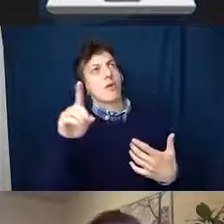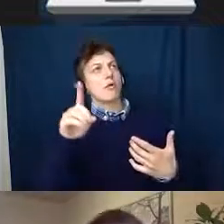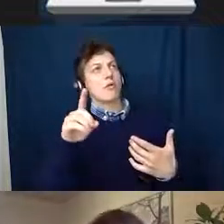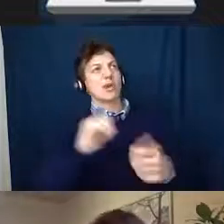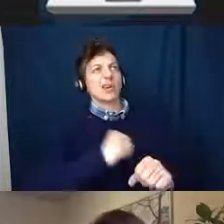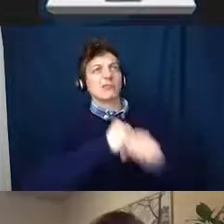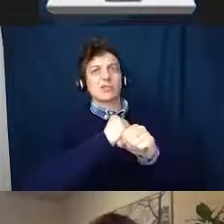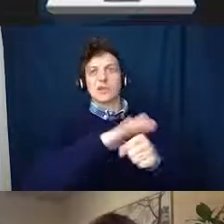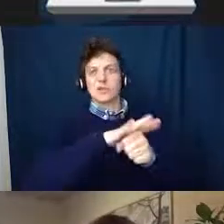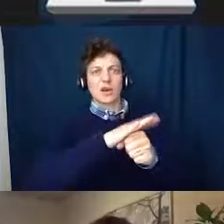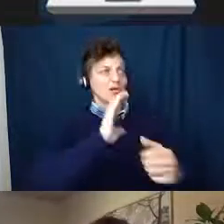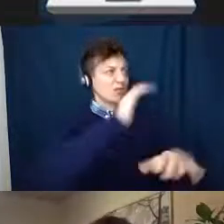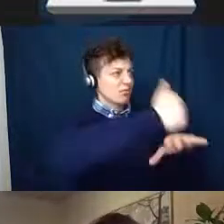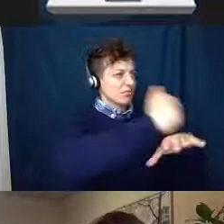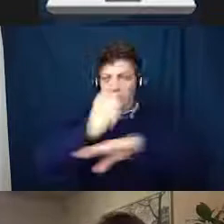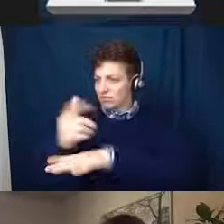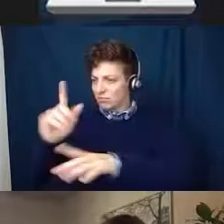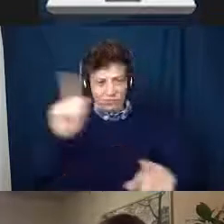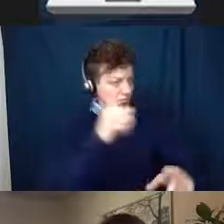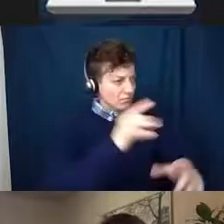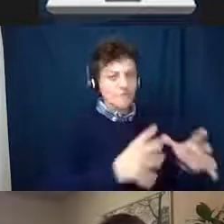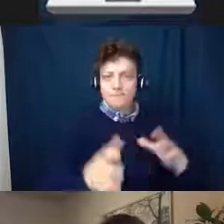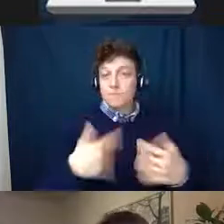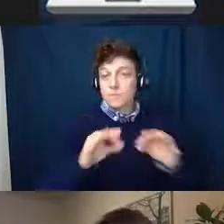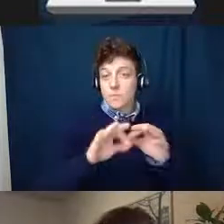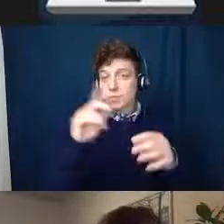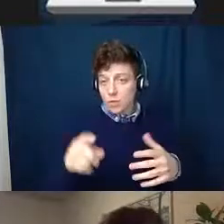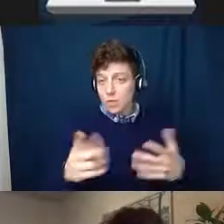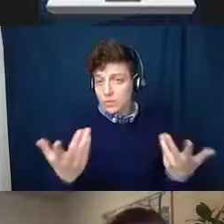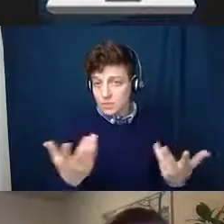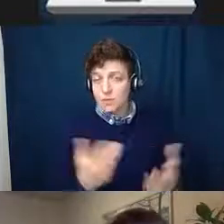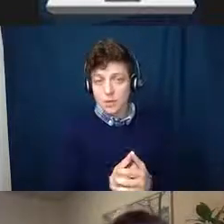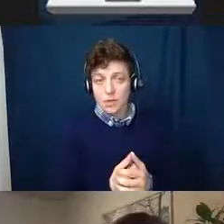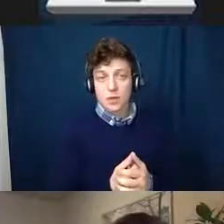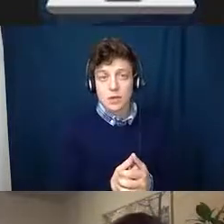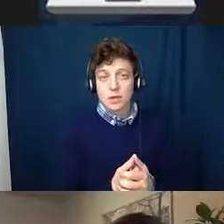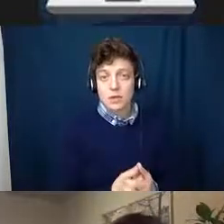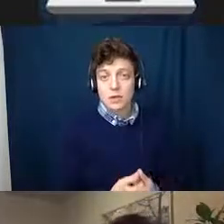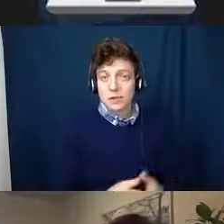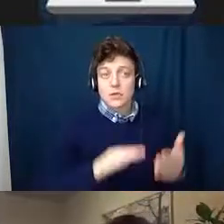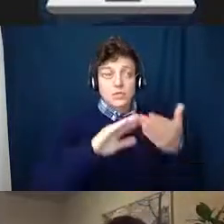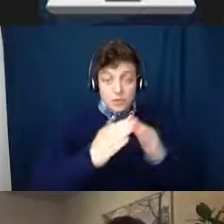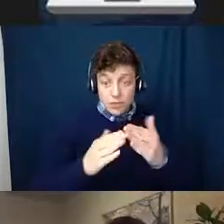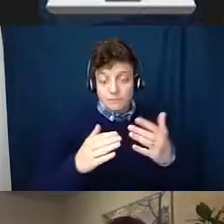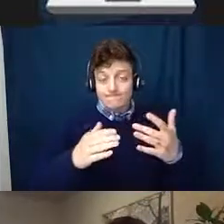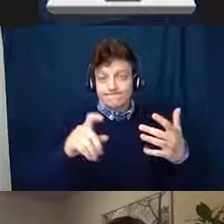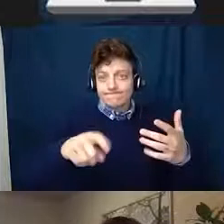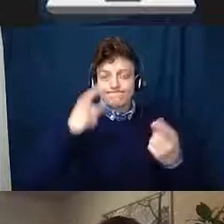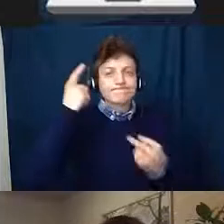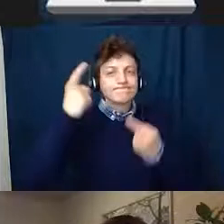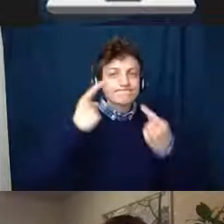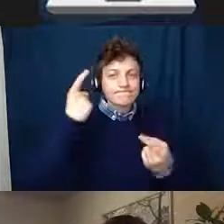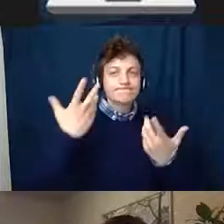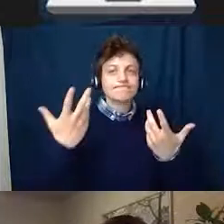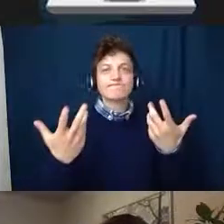really important question. And, communities need to think about, what